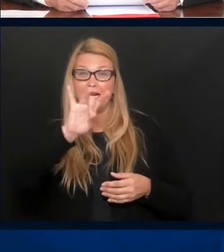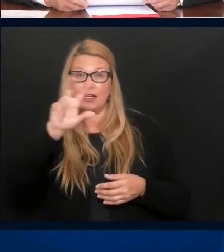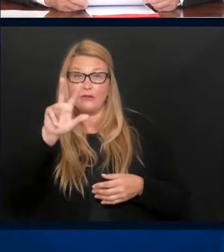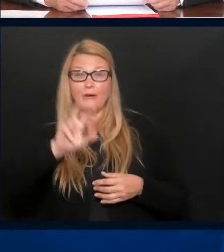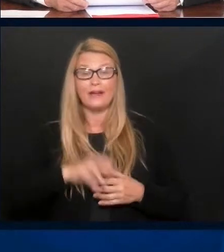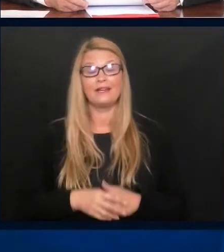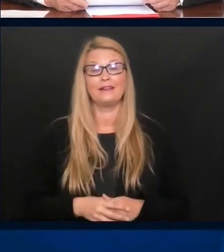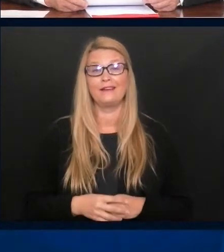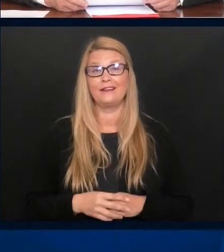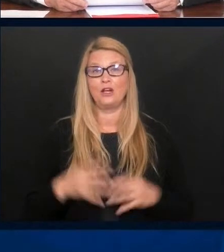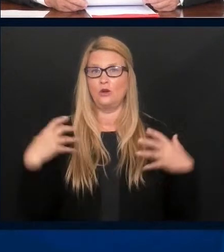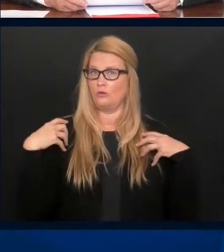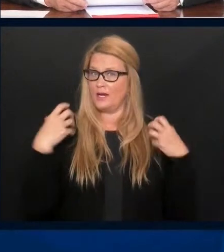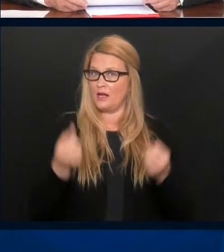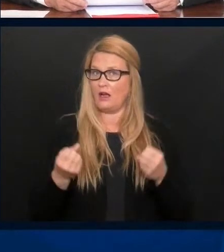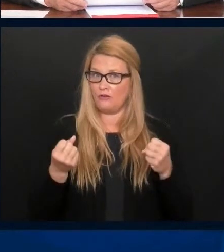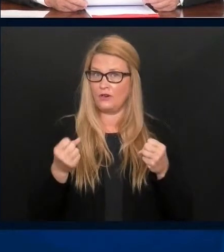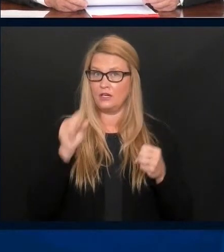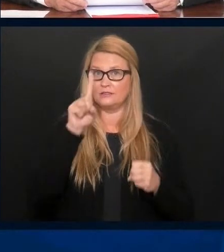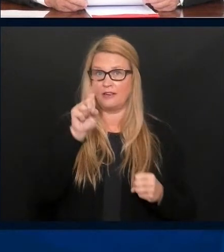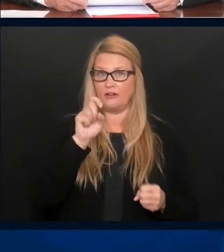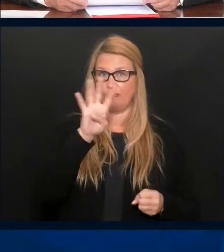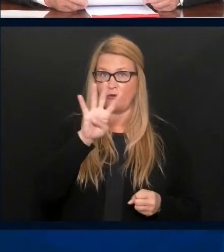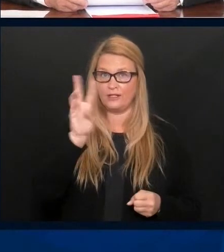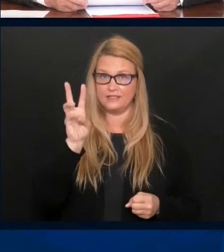6,983. Our recovered cases are